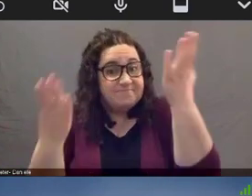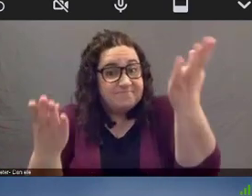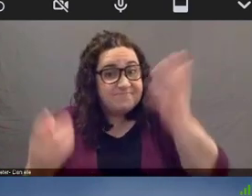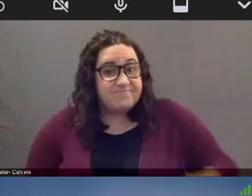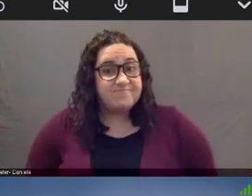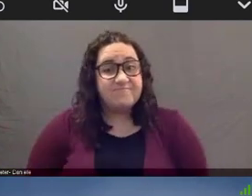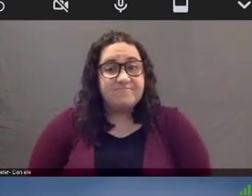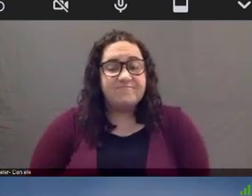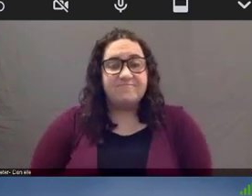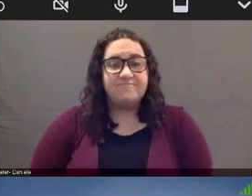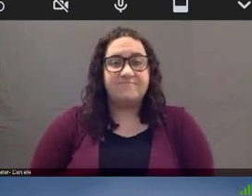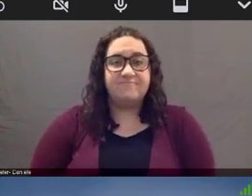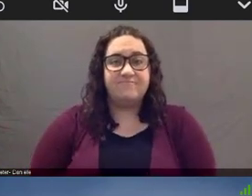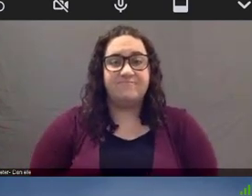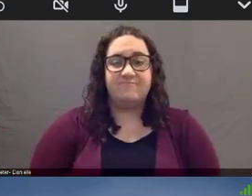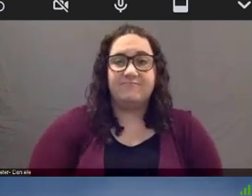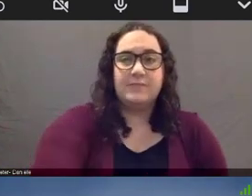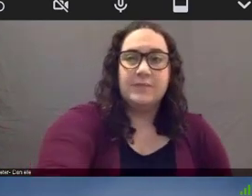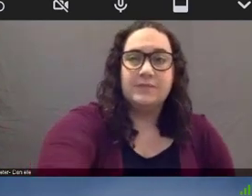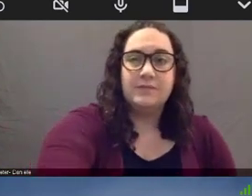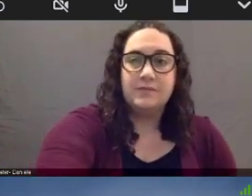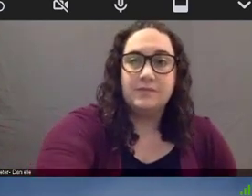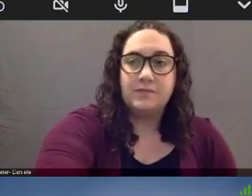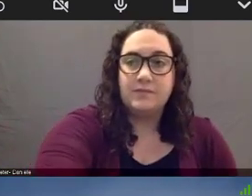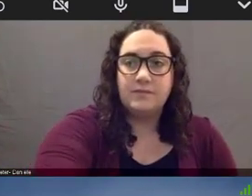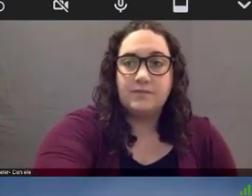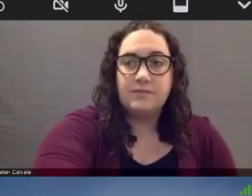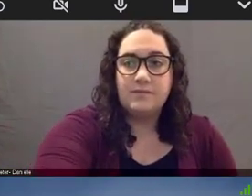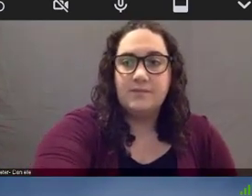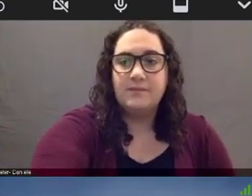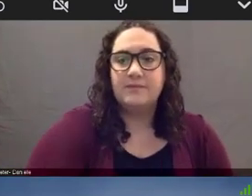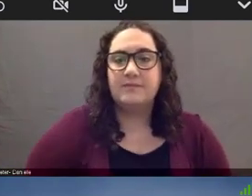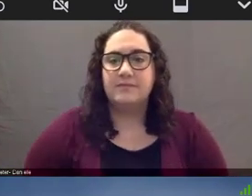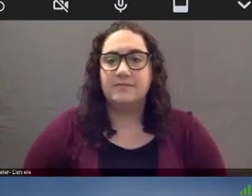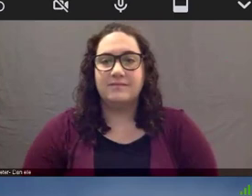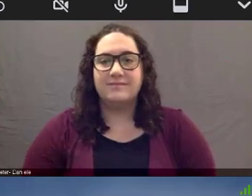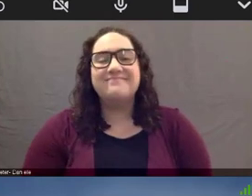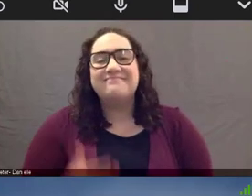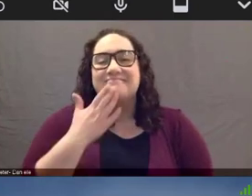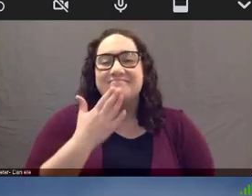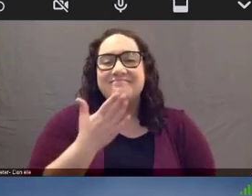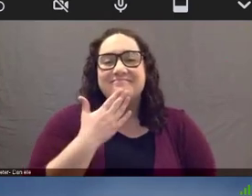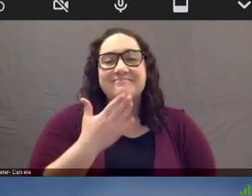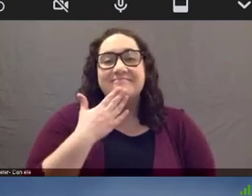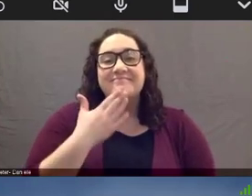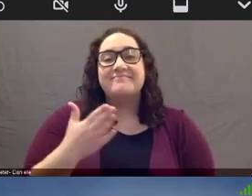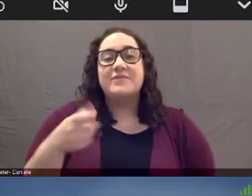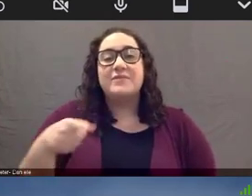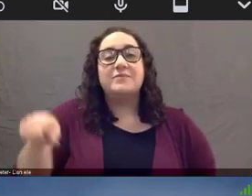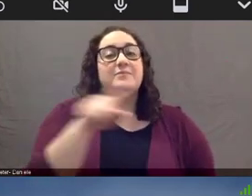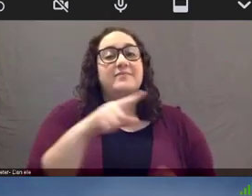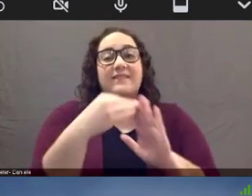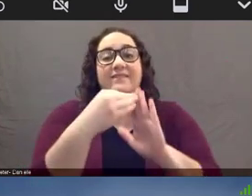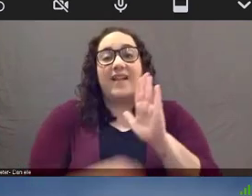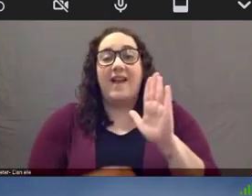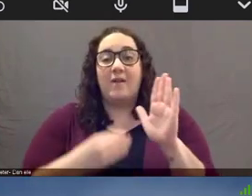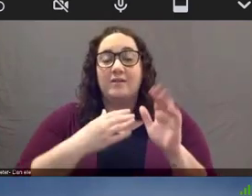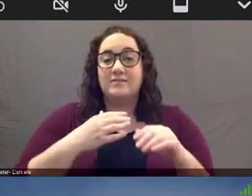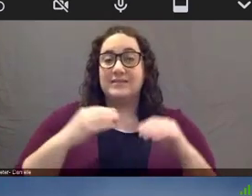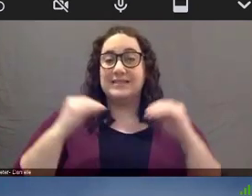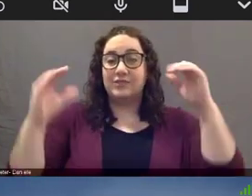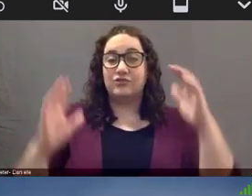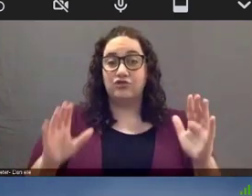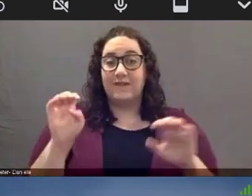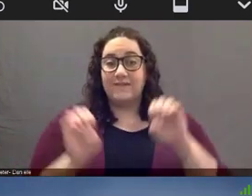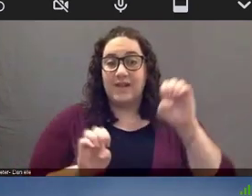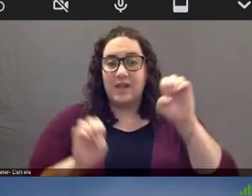these crepes. I want to thank everybody who's completed the course evaluation. So we've had almost 20% of people in the class complete the